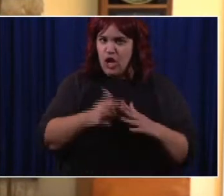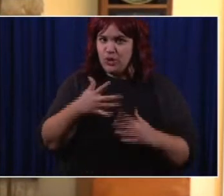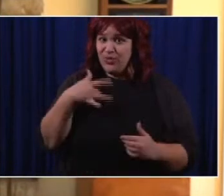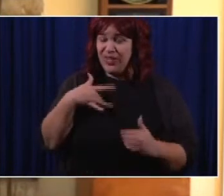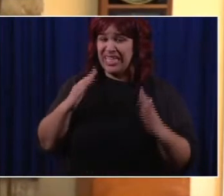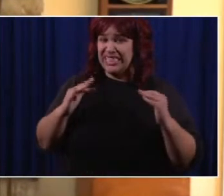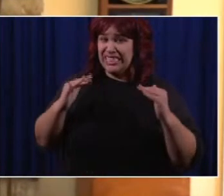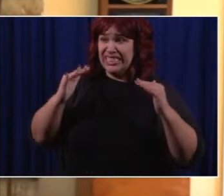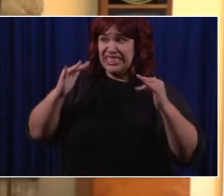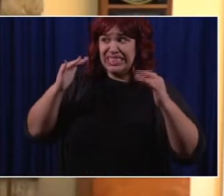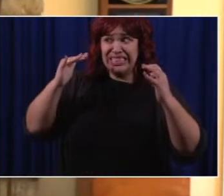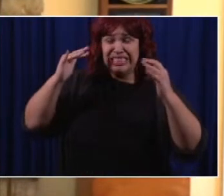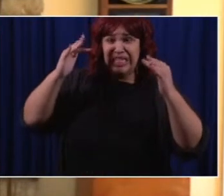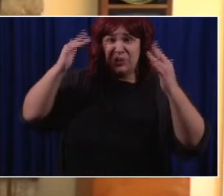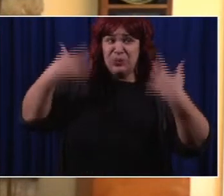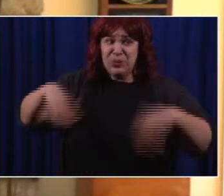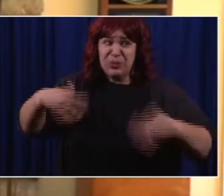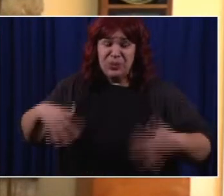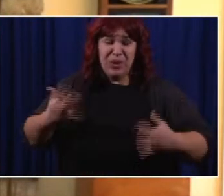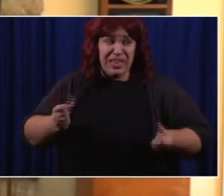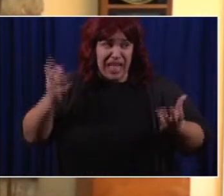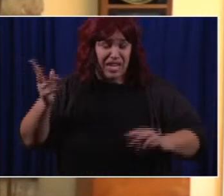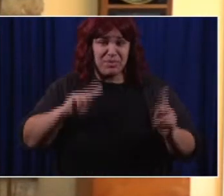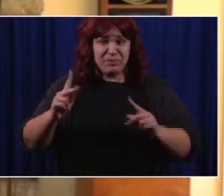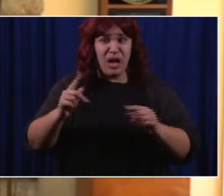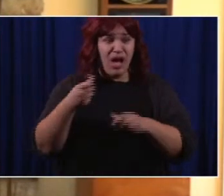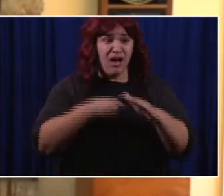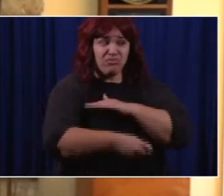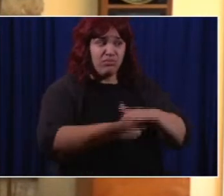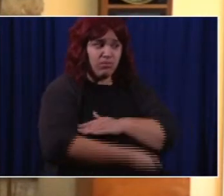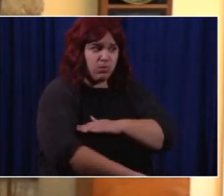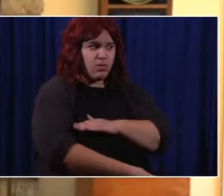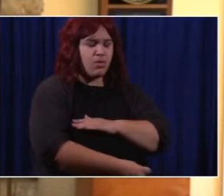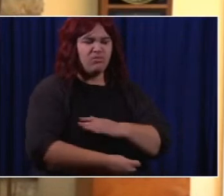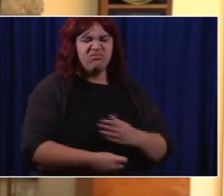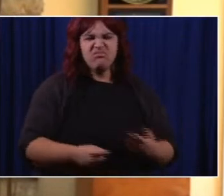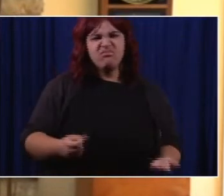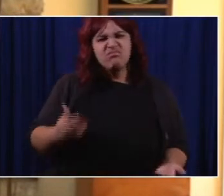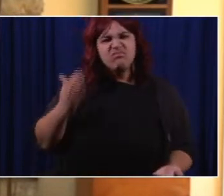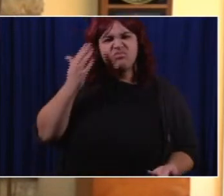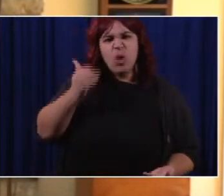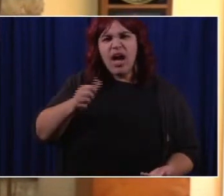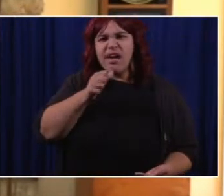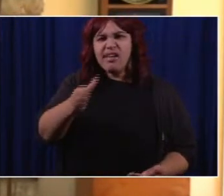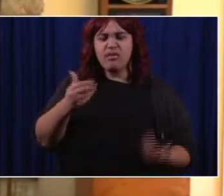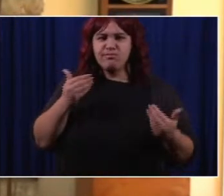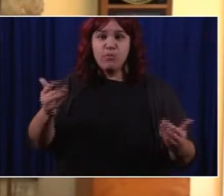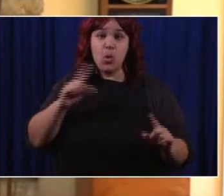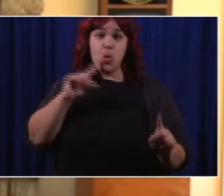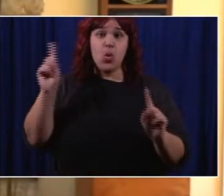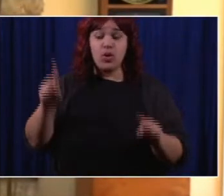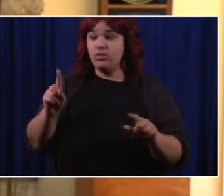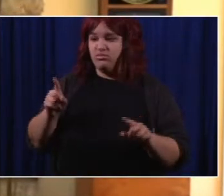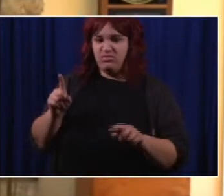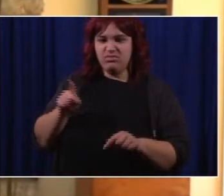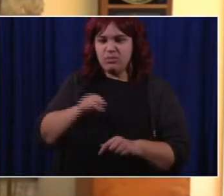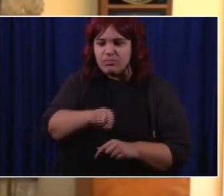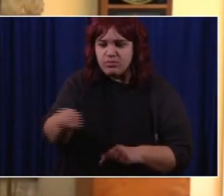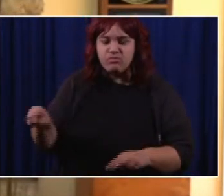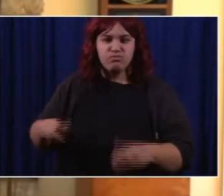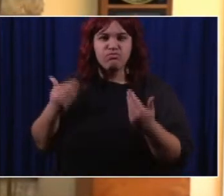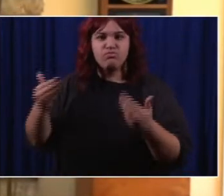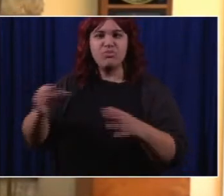dire straits now? And do you believe that the state has an obligation to pay back revenues for those businesses who may have to close as a